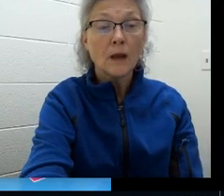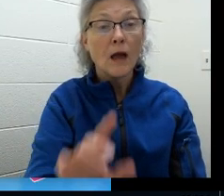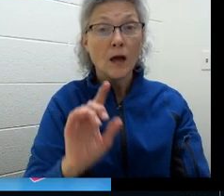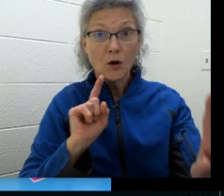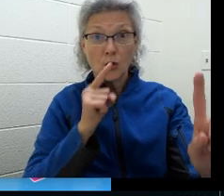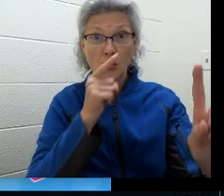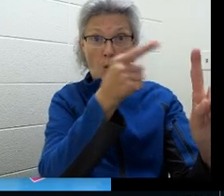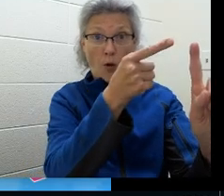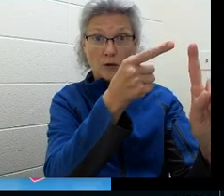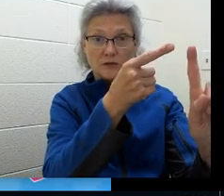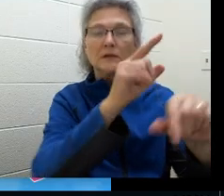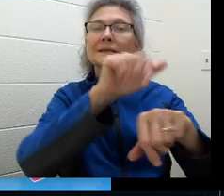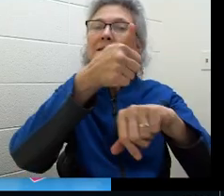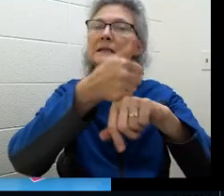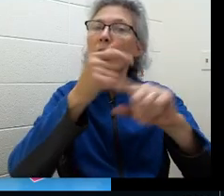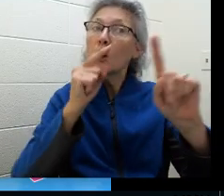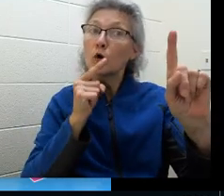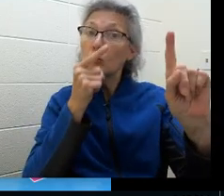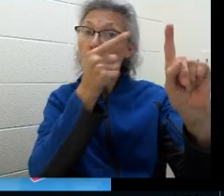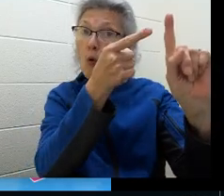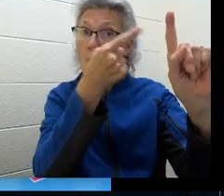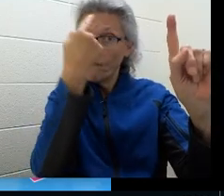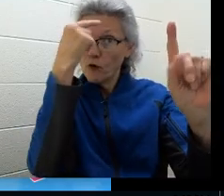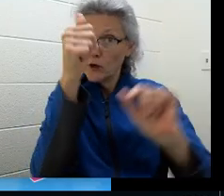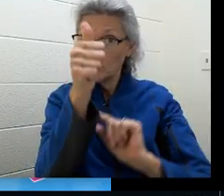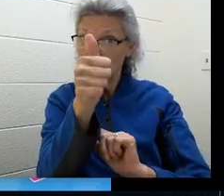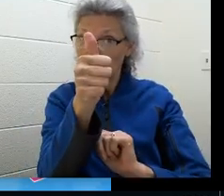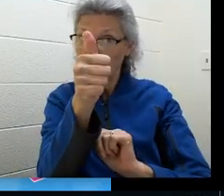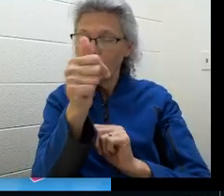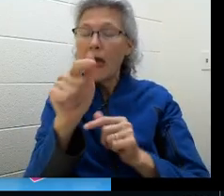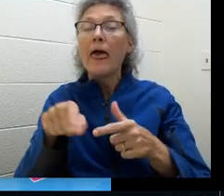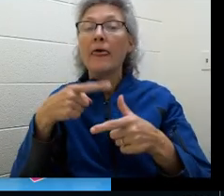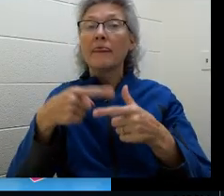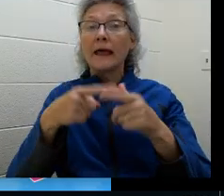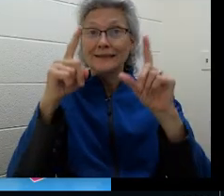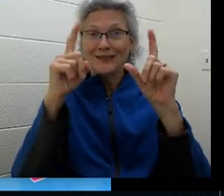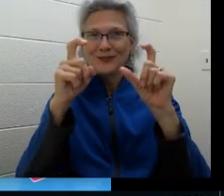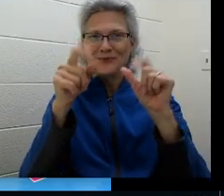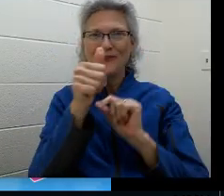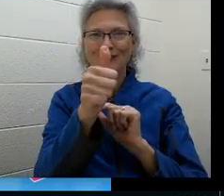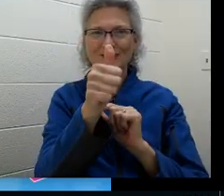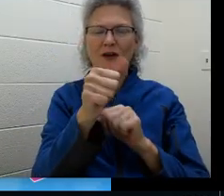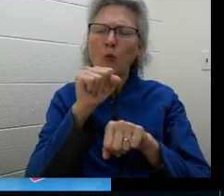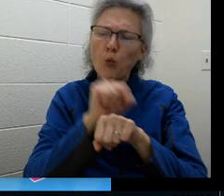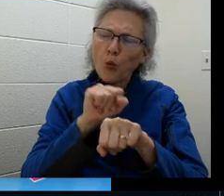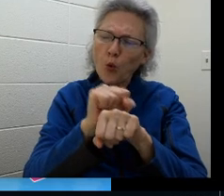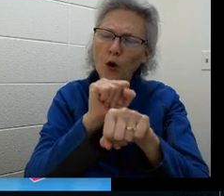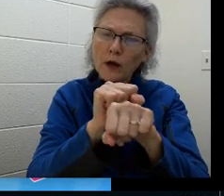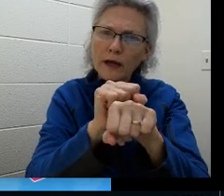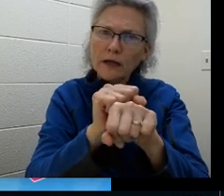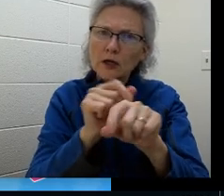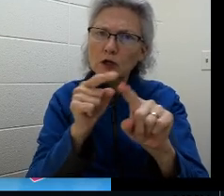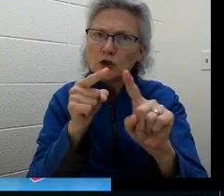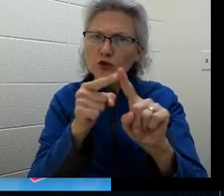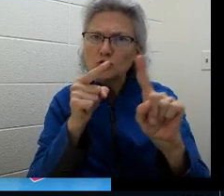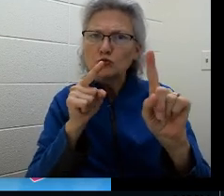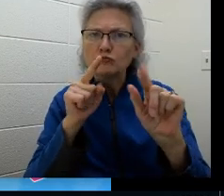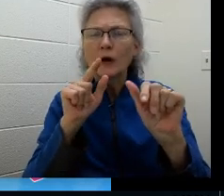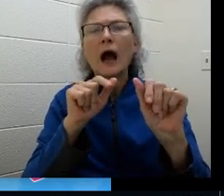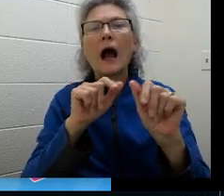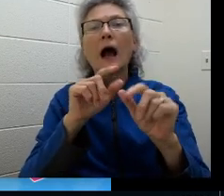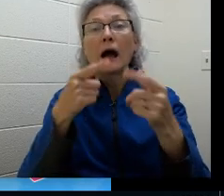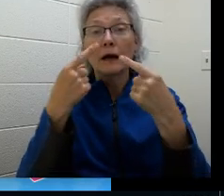Goals. Set a goal for yourself and then take a picture of yourself working towards your goal or of something